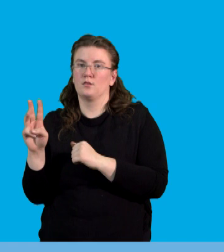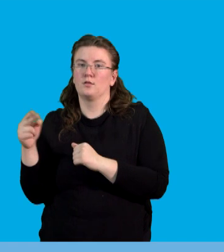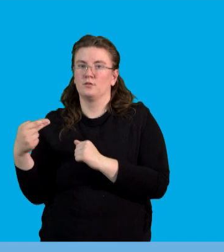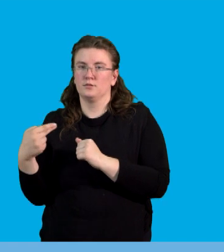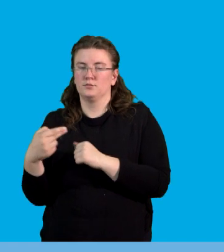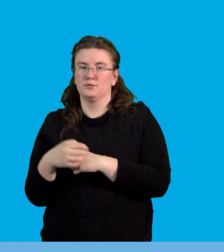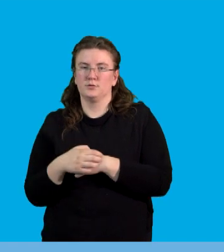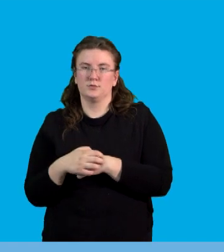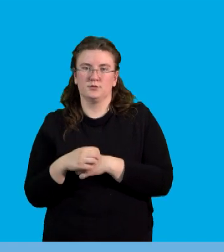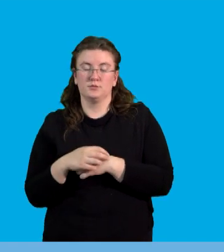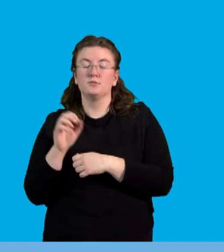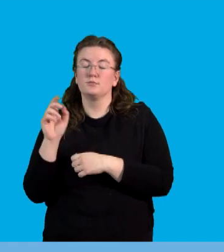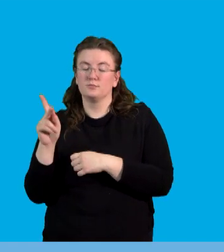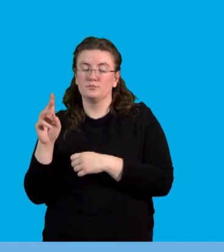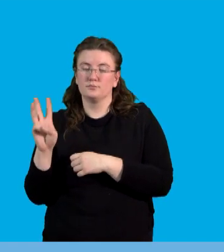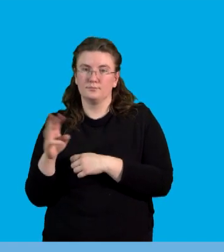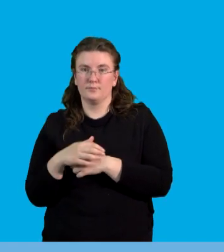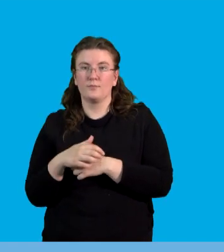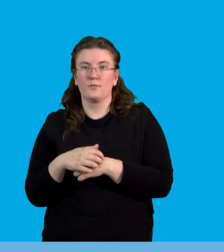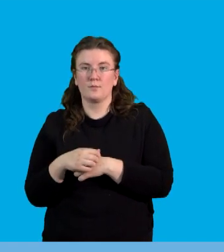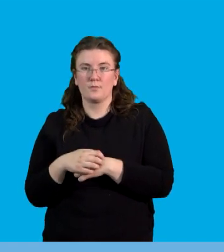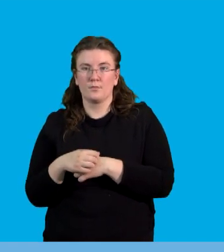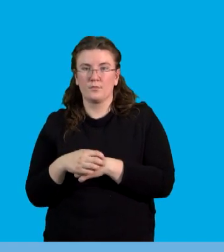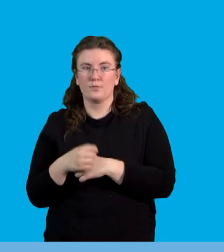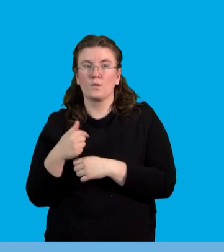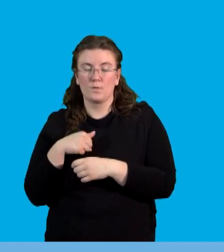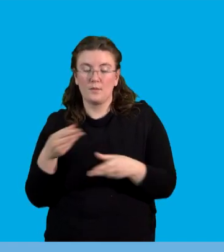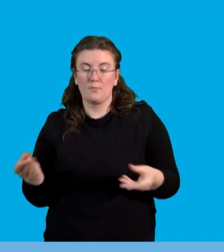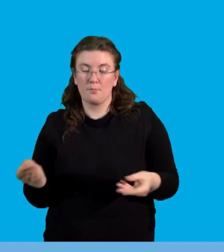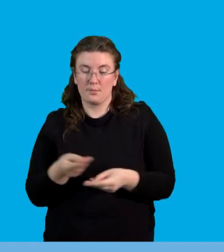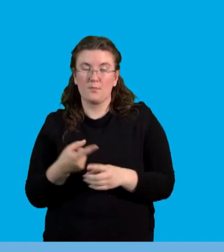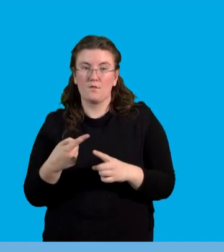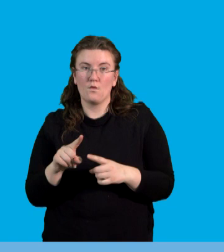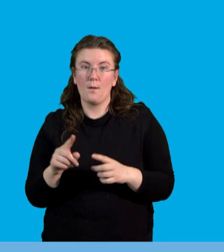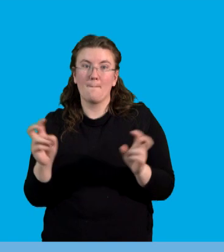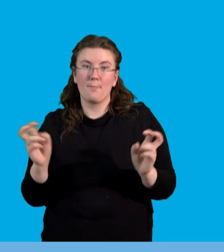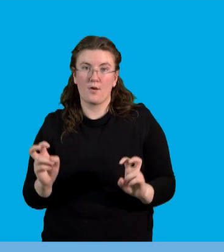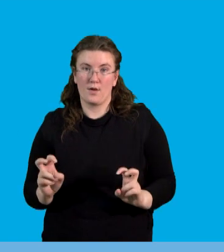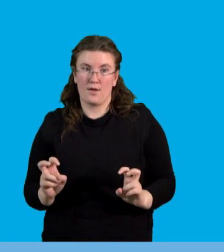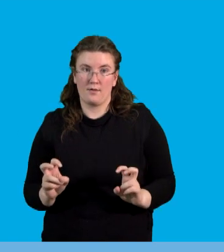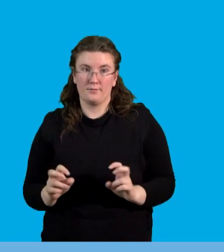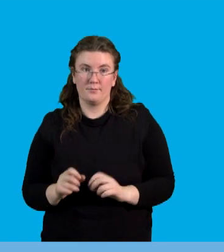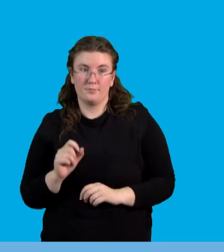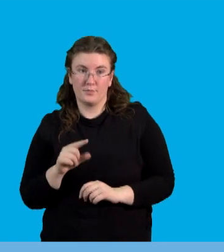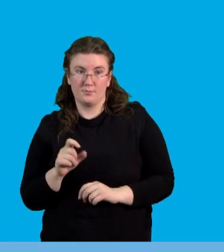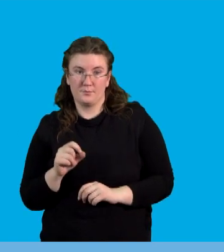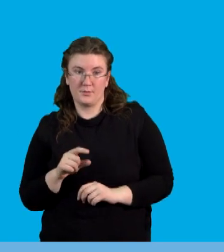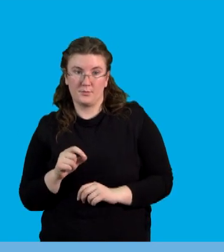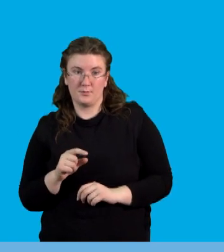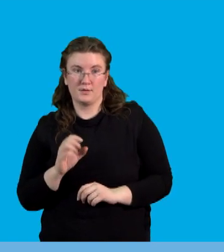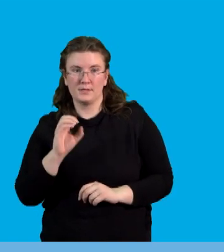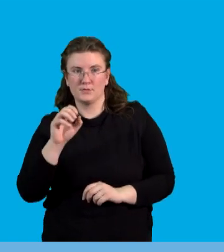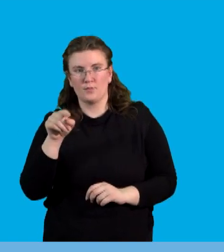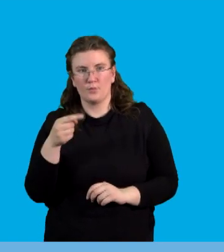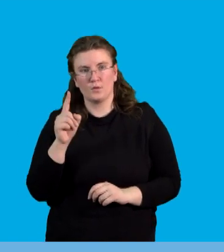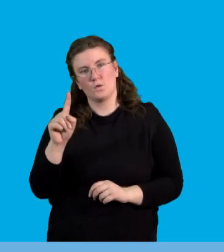in kilowatts. So that's what you're going to be substituting in place of our power rating. So therefore, this is going